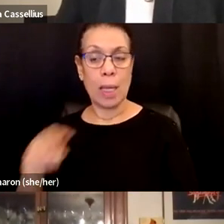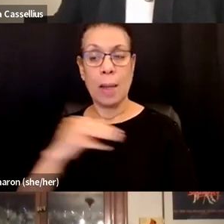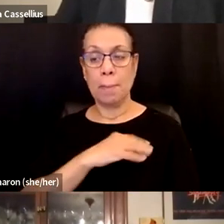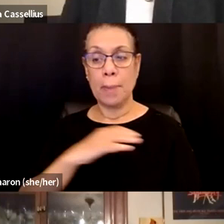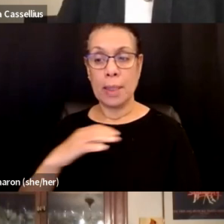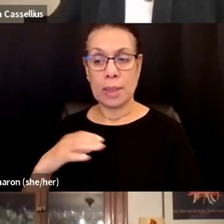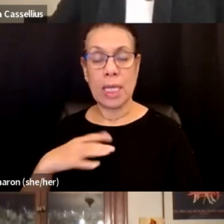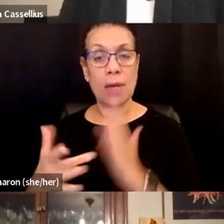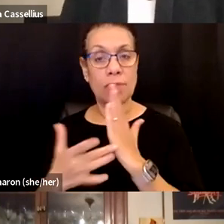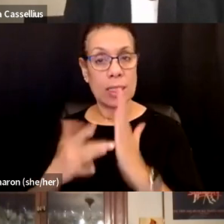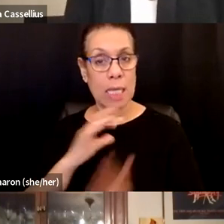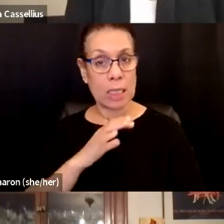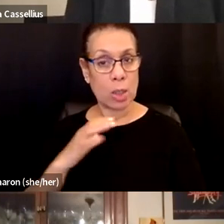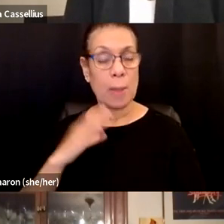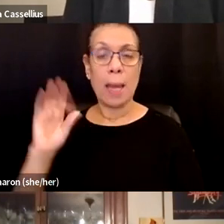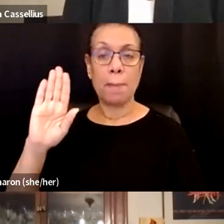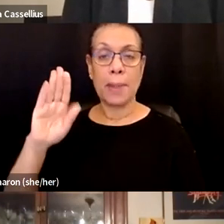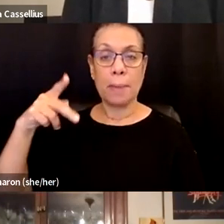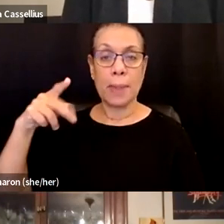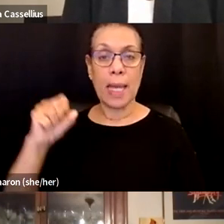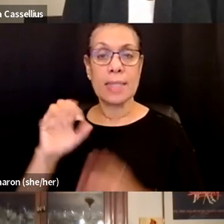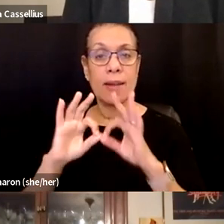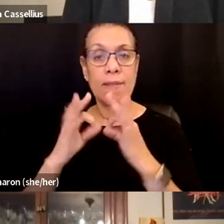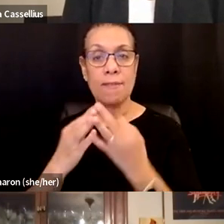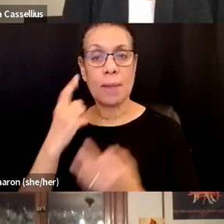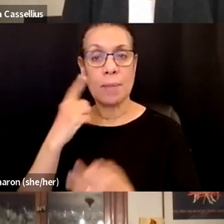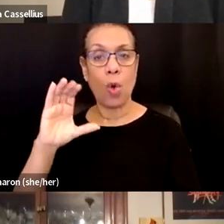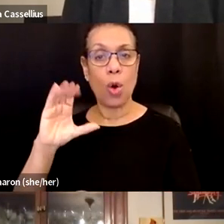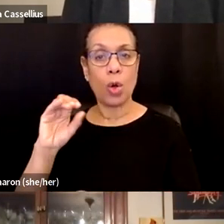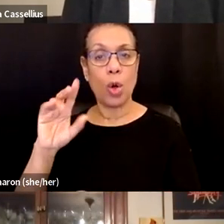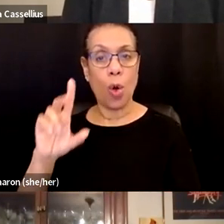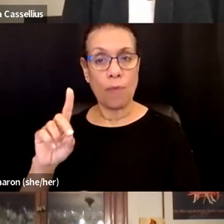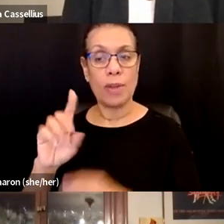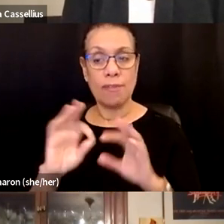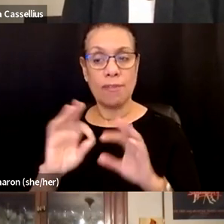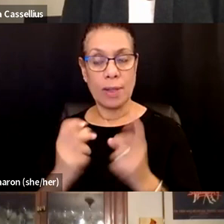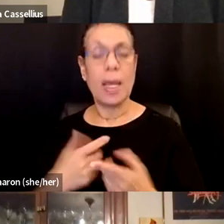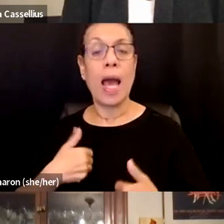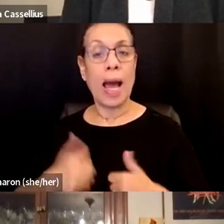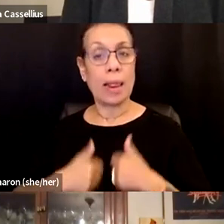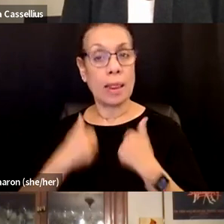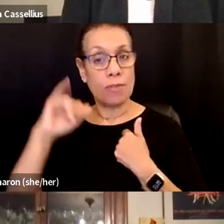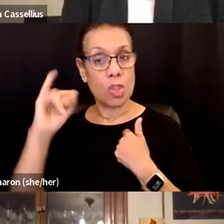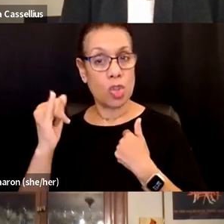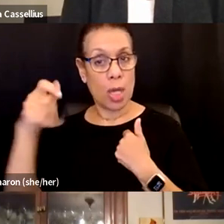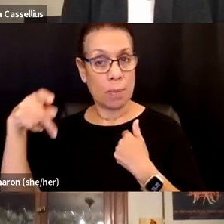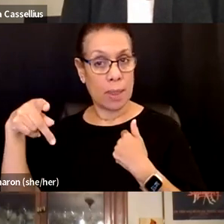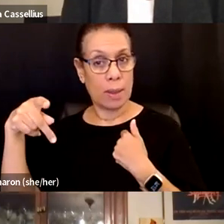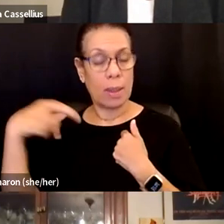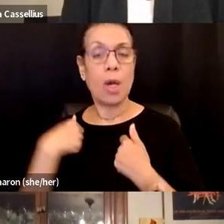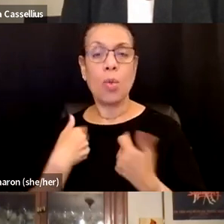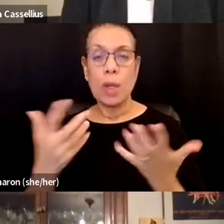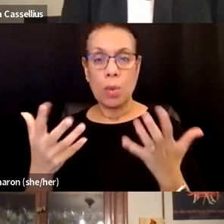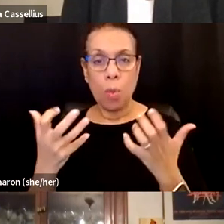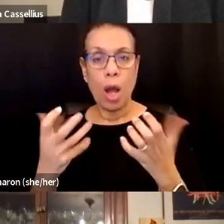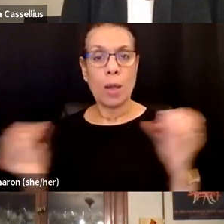technical committee and of bps families for covid safety famcosa i'm in jamaica plain famcosa calls for enhanced